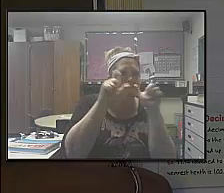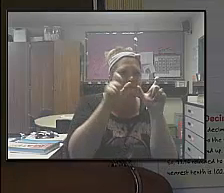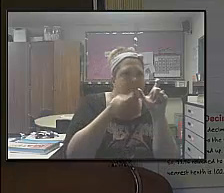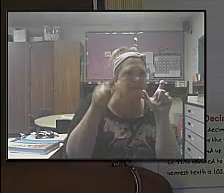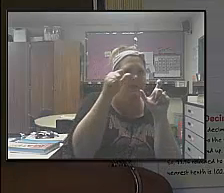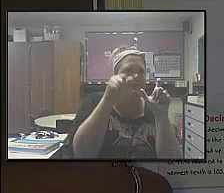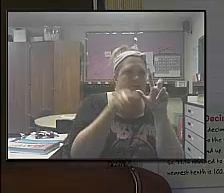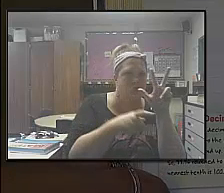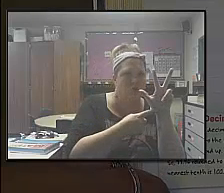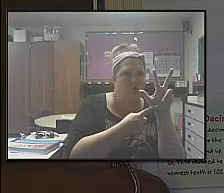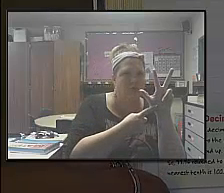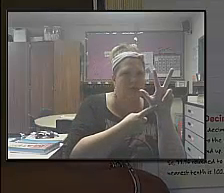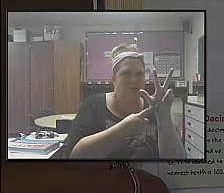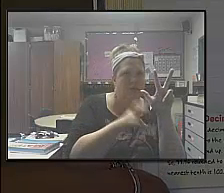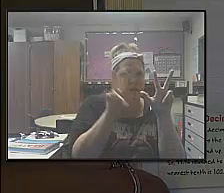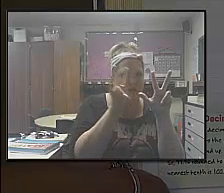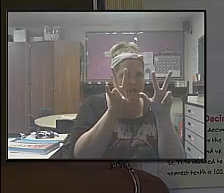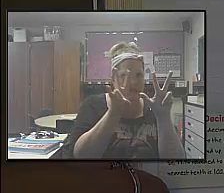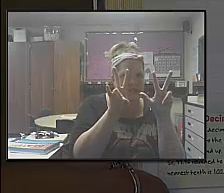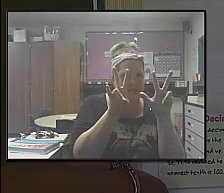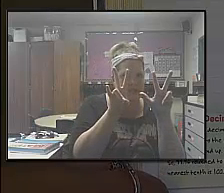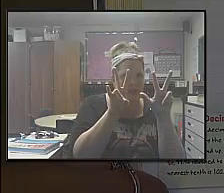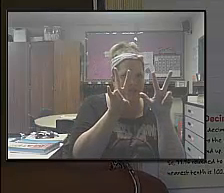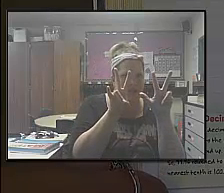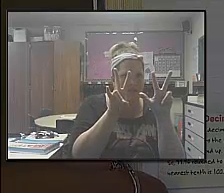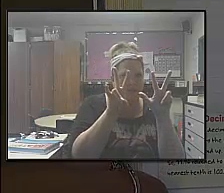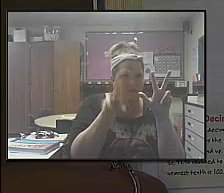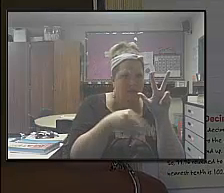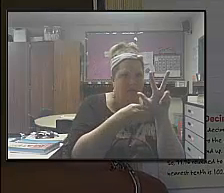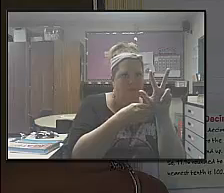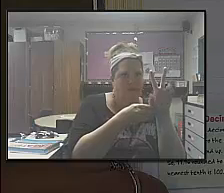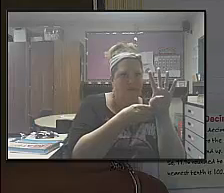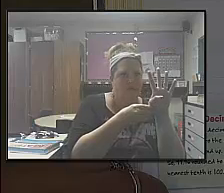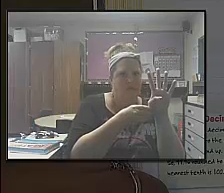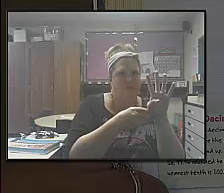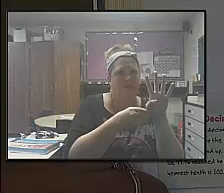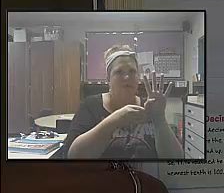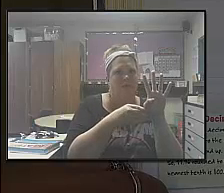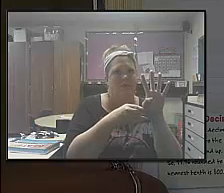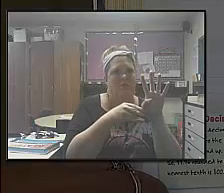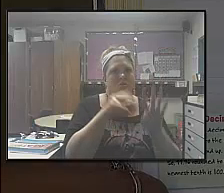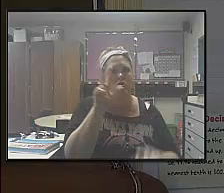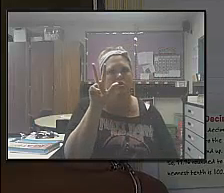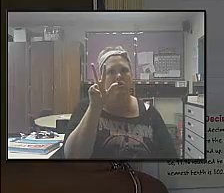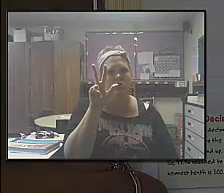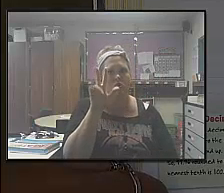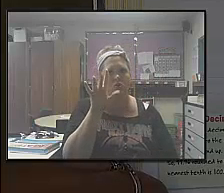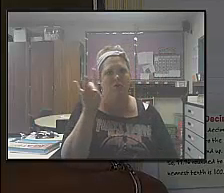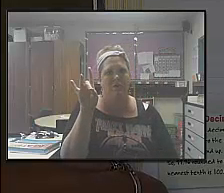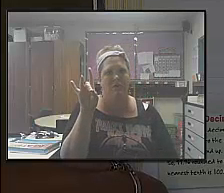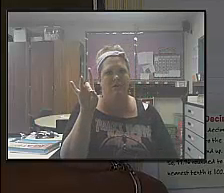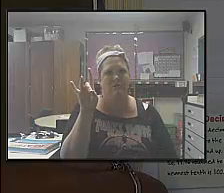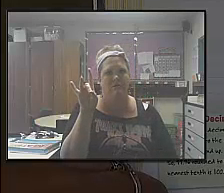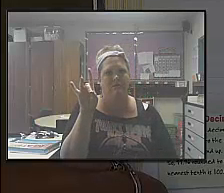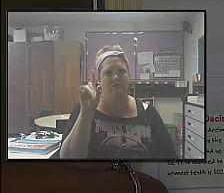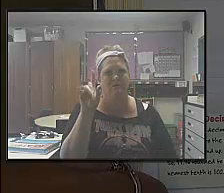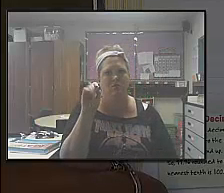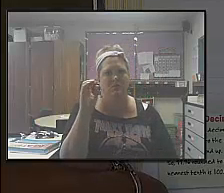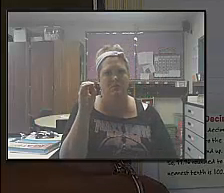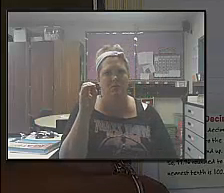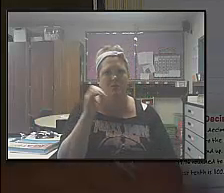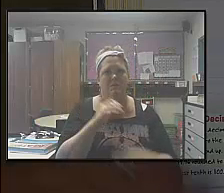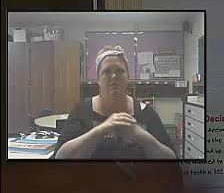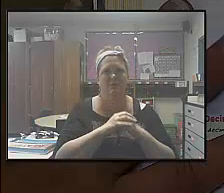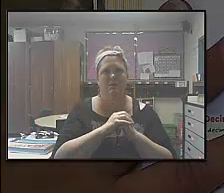That way, when you come to 7. school, I'm going to know who needs help 8. and who is ready to fly and do their own assignment. 0.